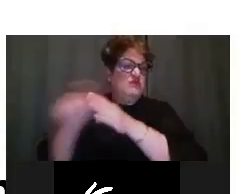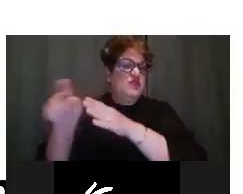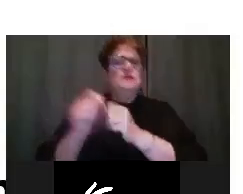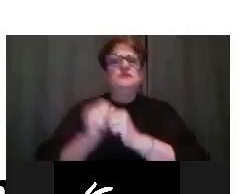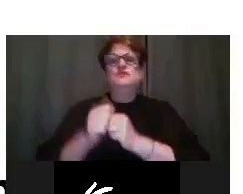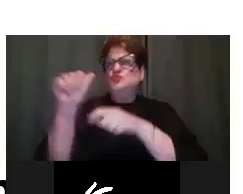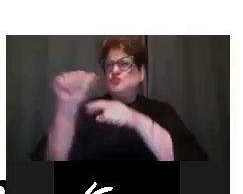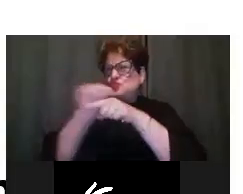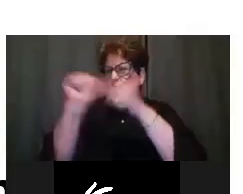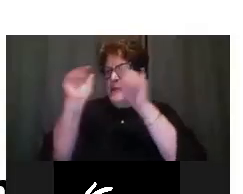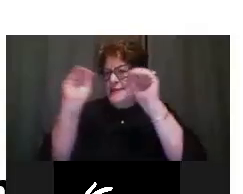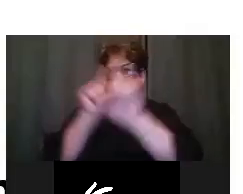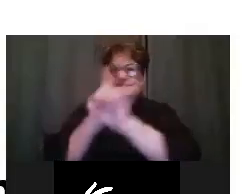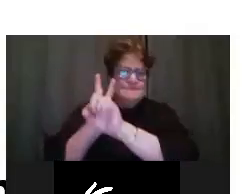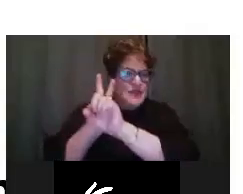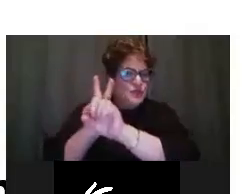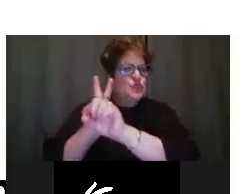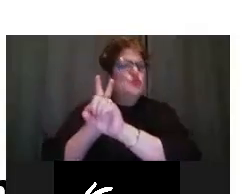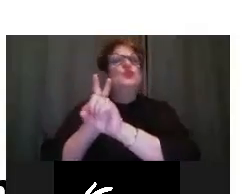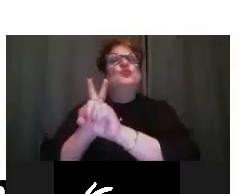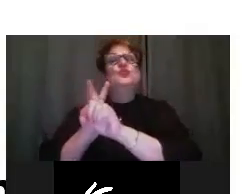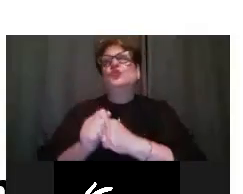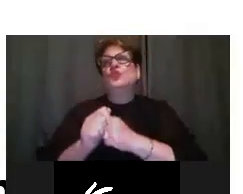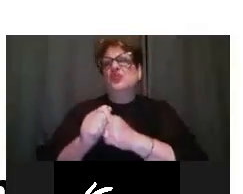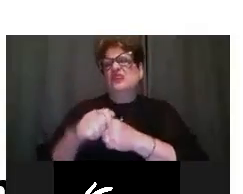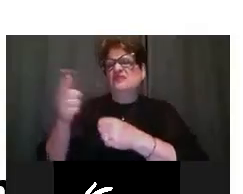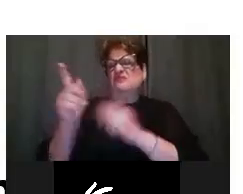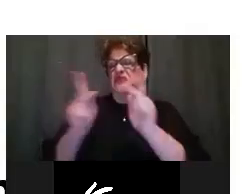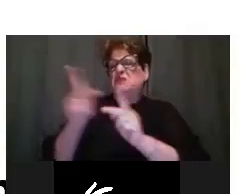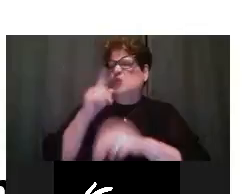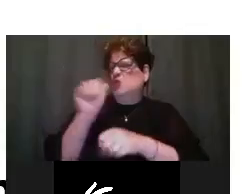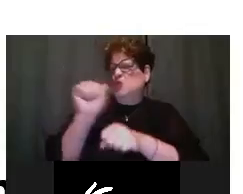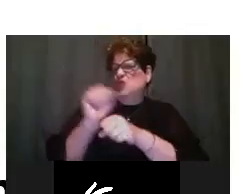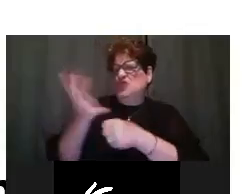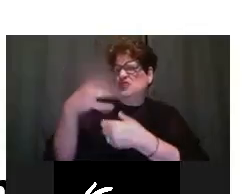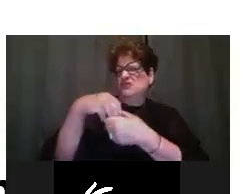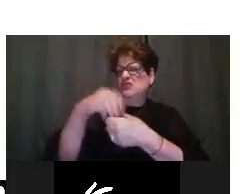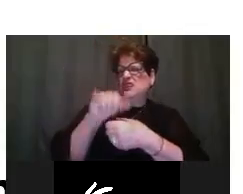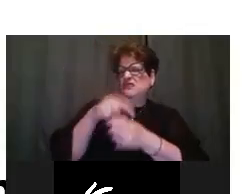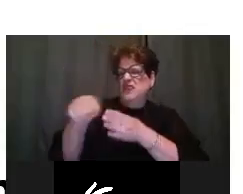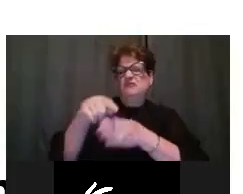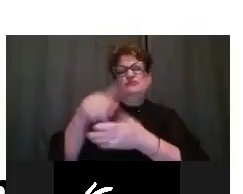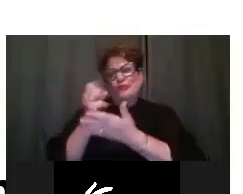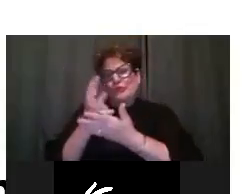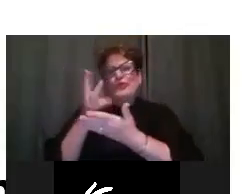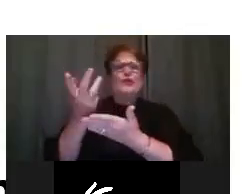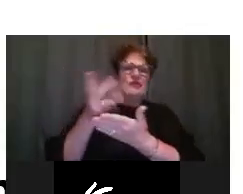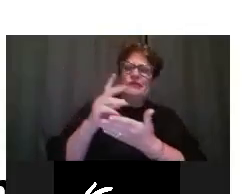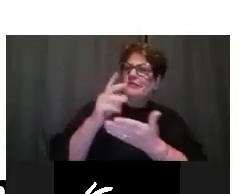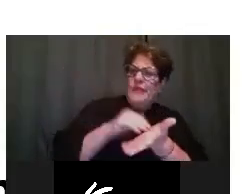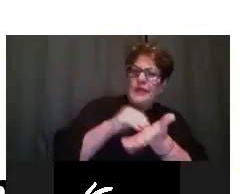mentor other up and coming people working in the field of how to provide a service that